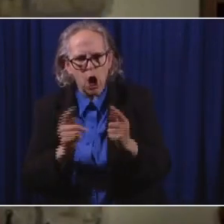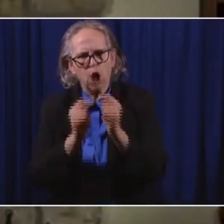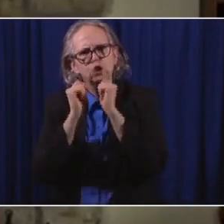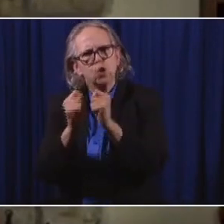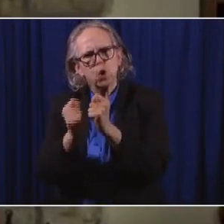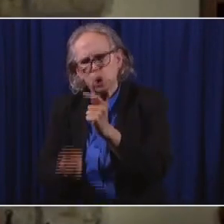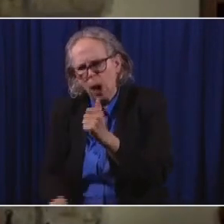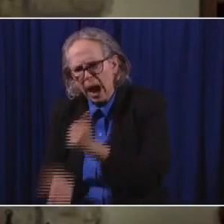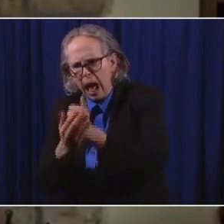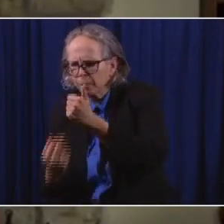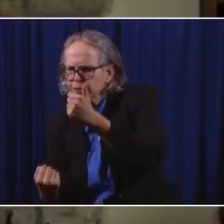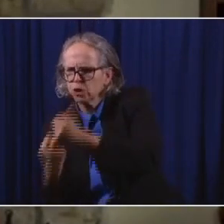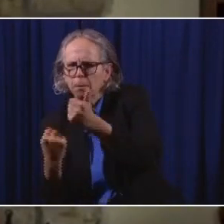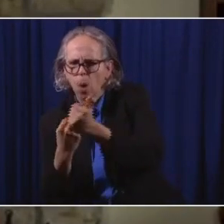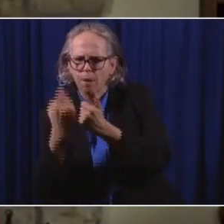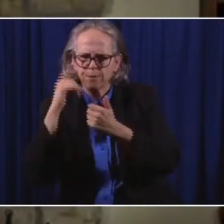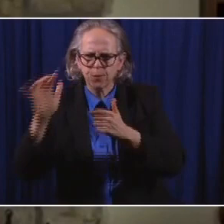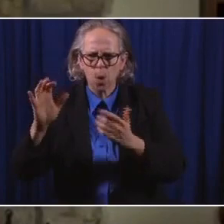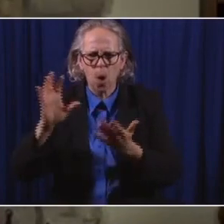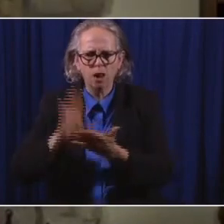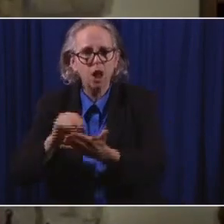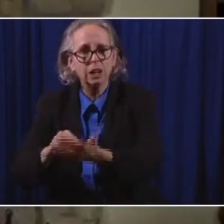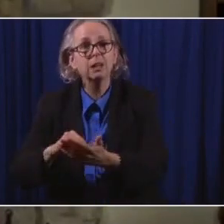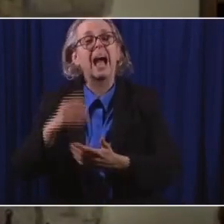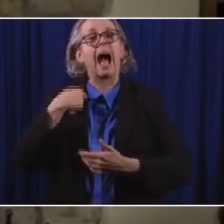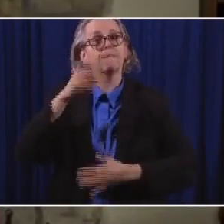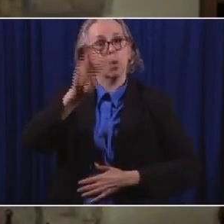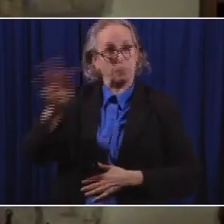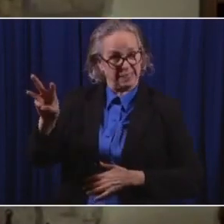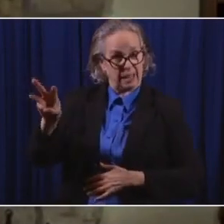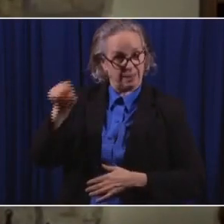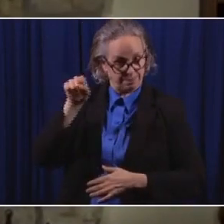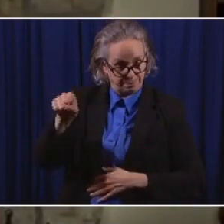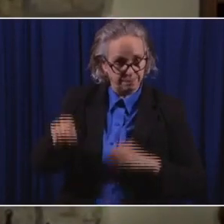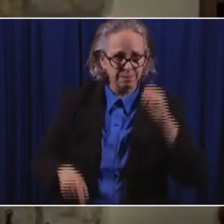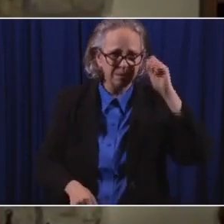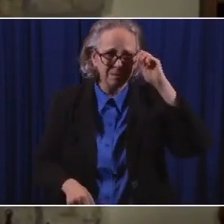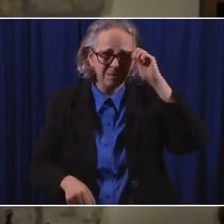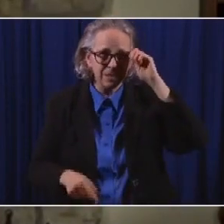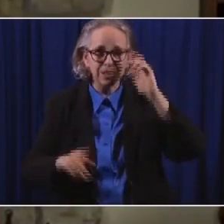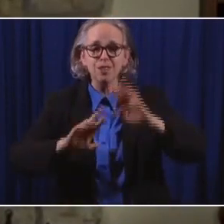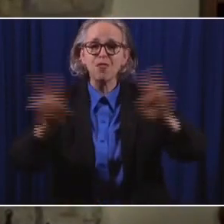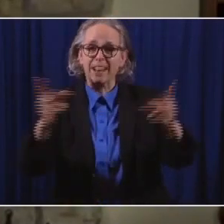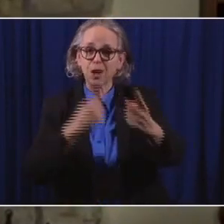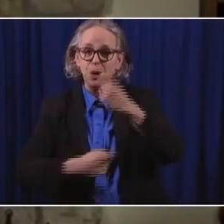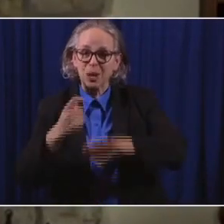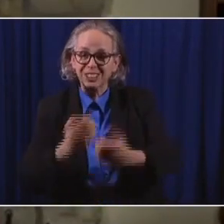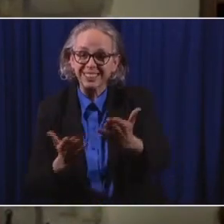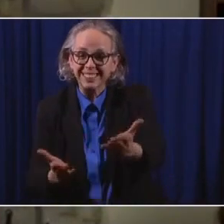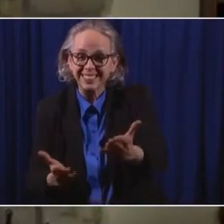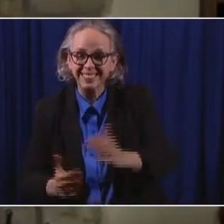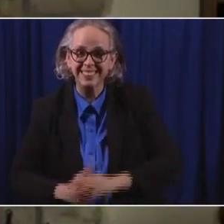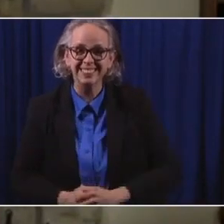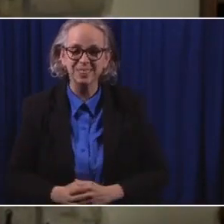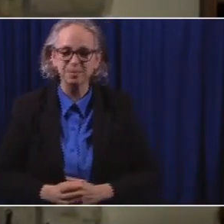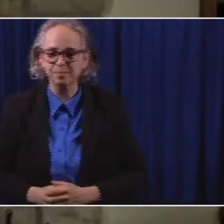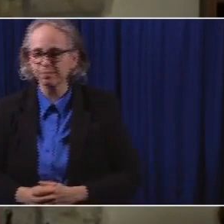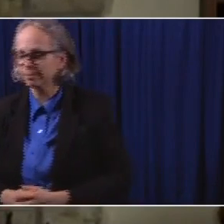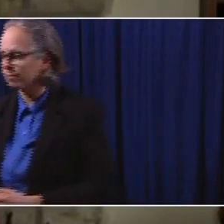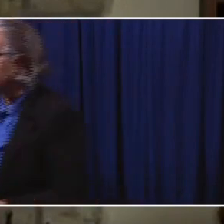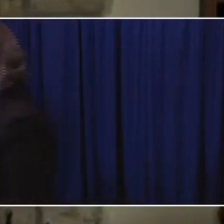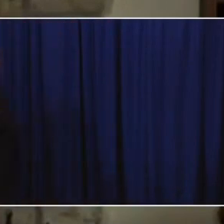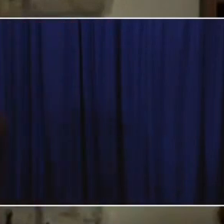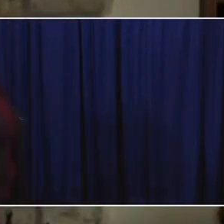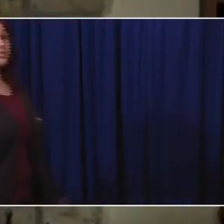learningohio.com. We're ready for questions. Governor, first question today is from Laura Hancock at cleveland.com.